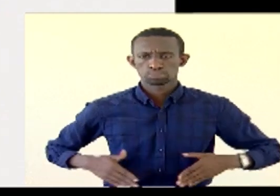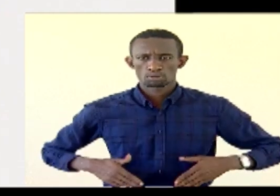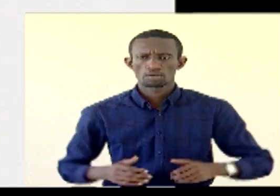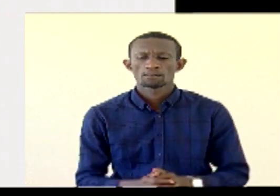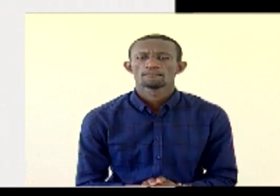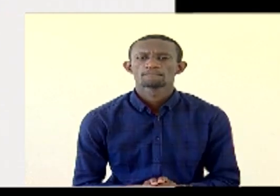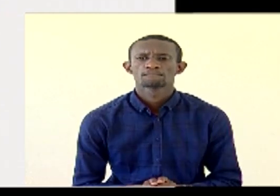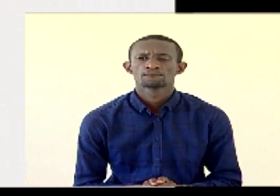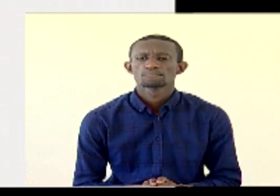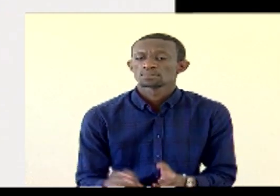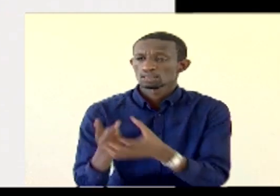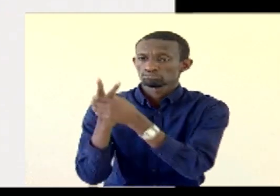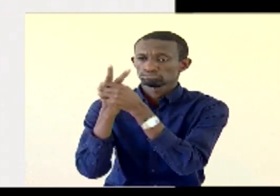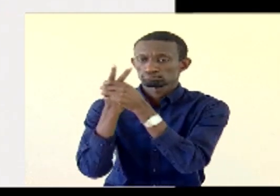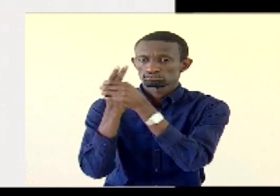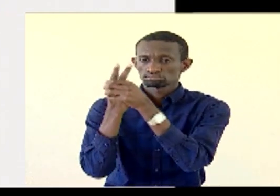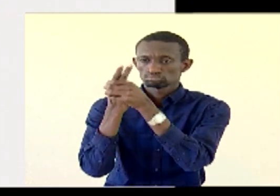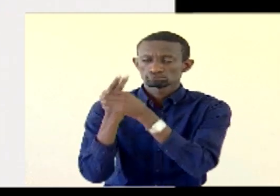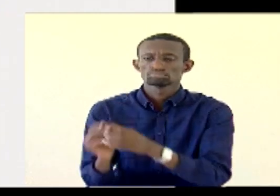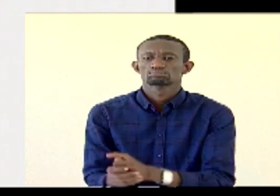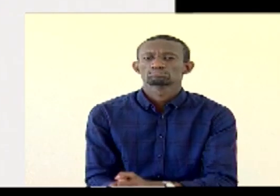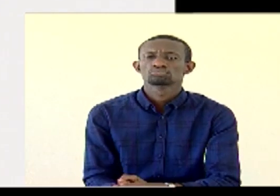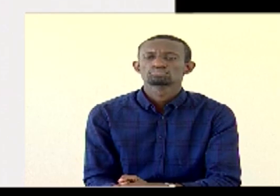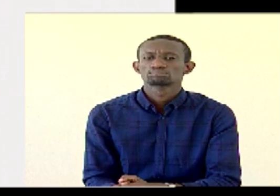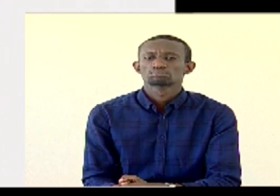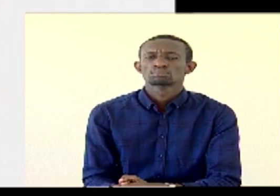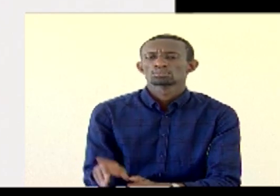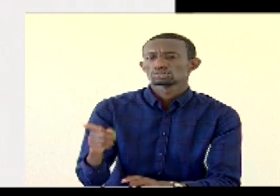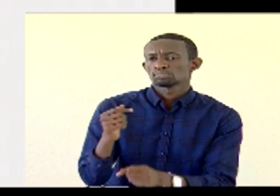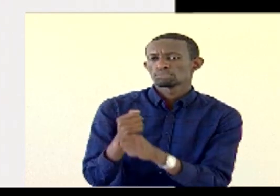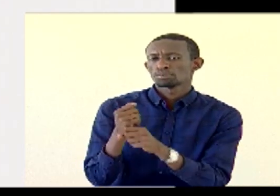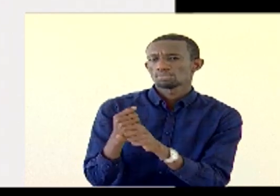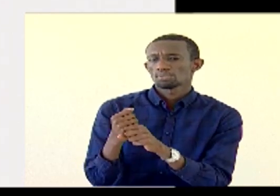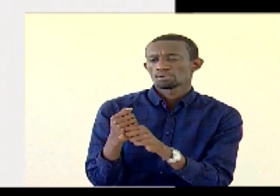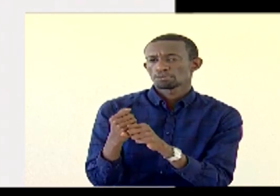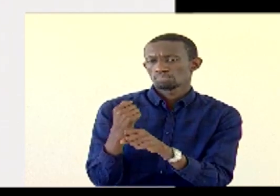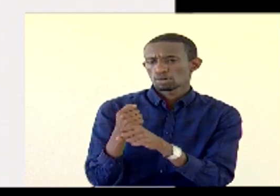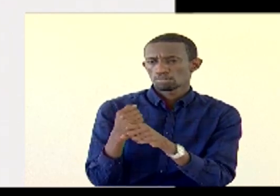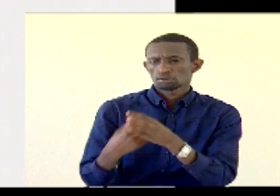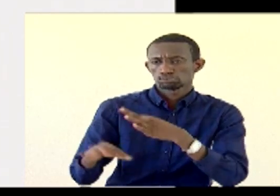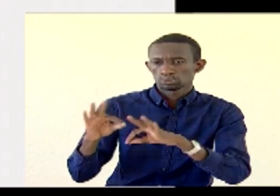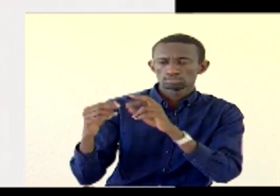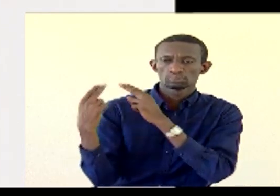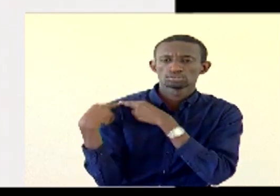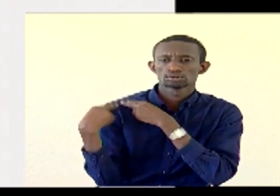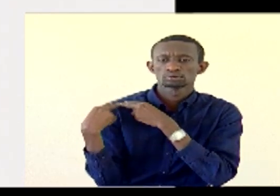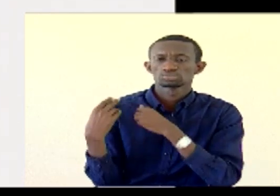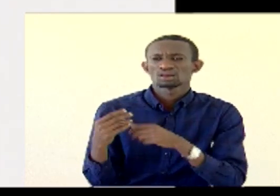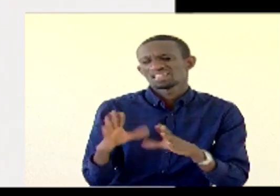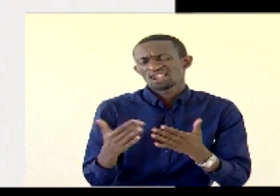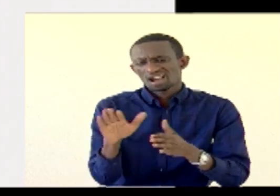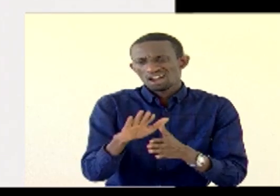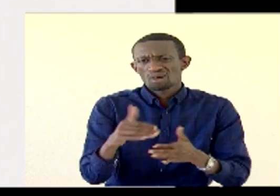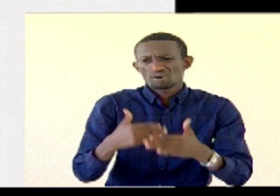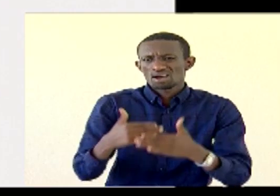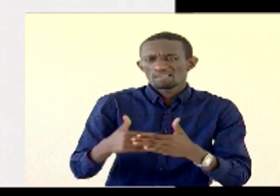say, they are red-brown and located below the ribs of the middle of the back. Kidney are normally located